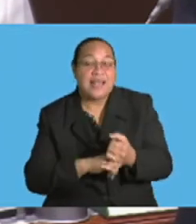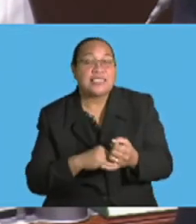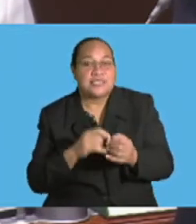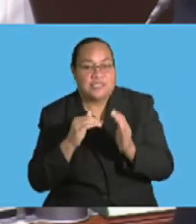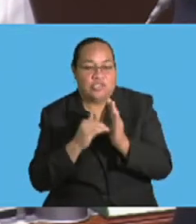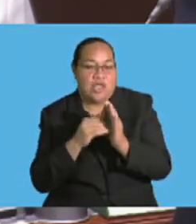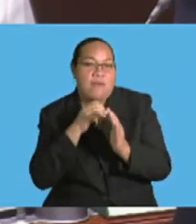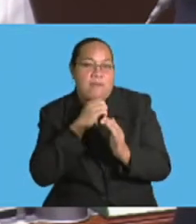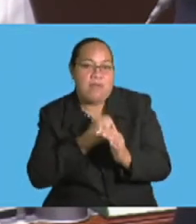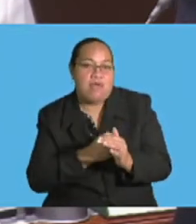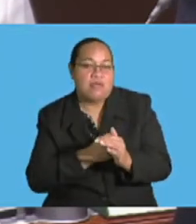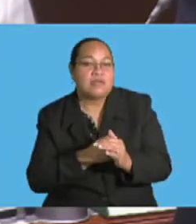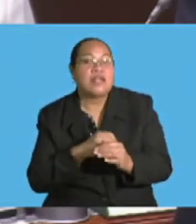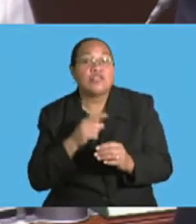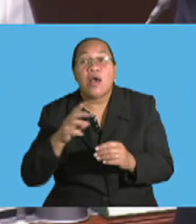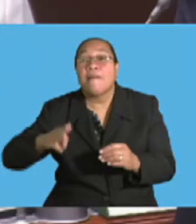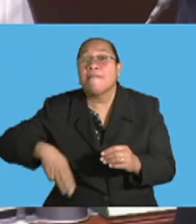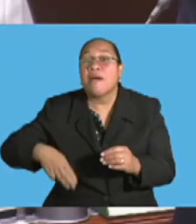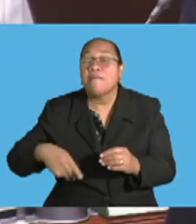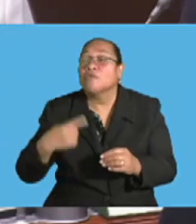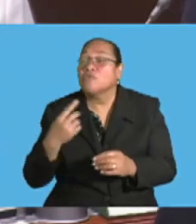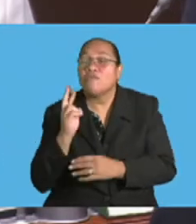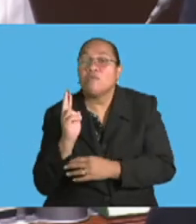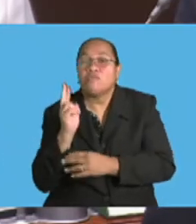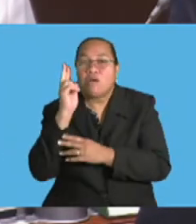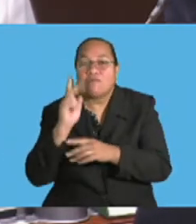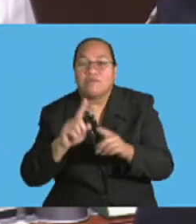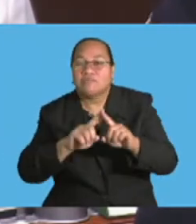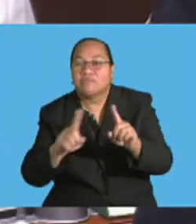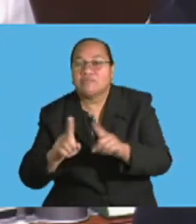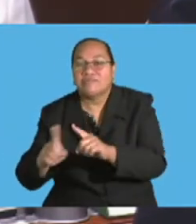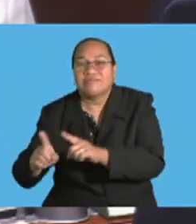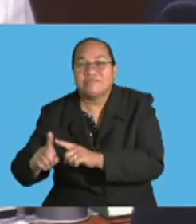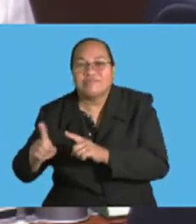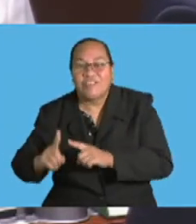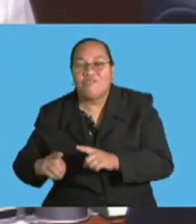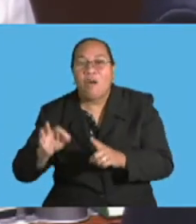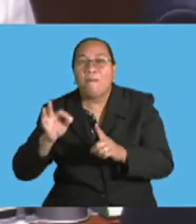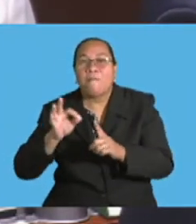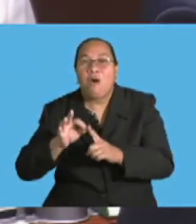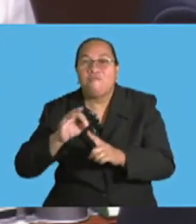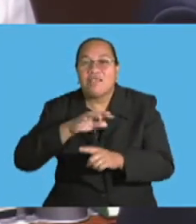Council, and members are representatives from the Yombulo communities within the provinces.